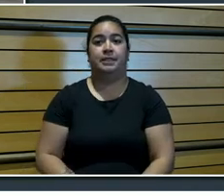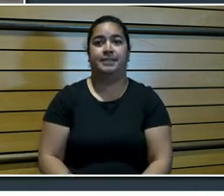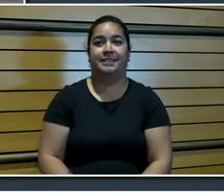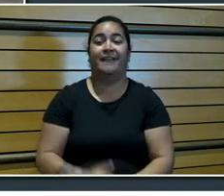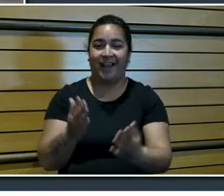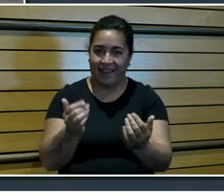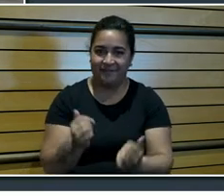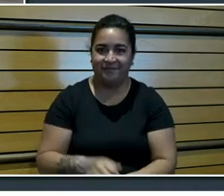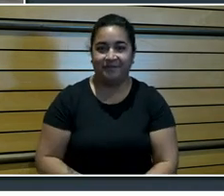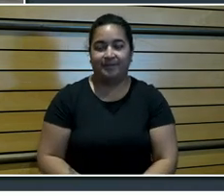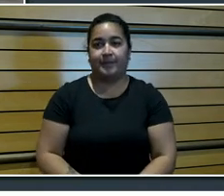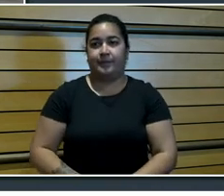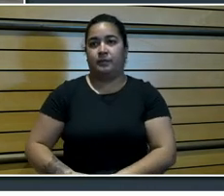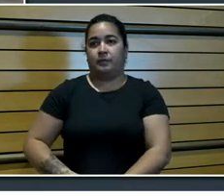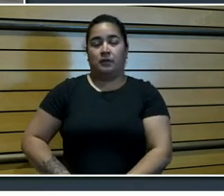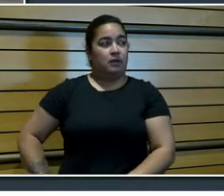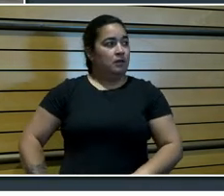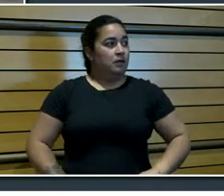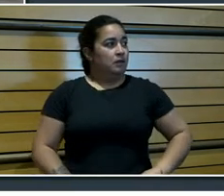Welcome.